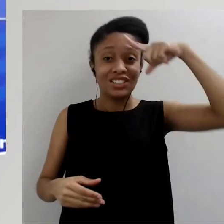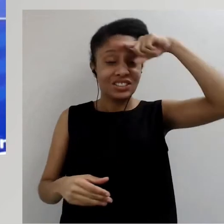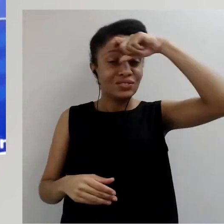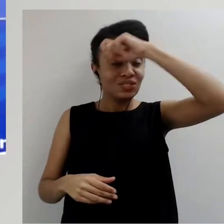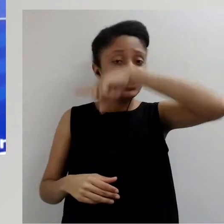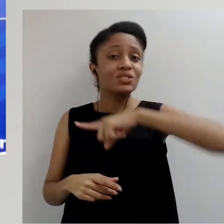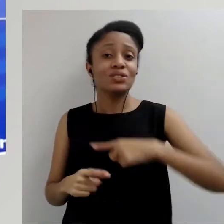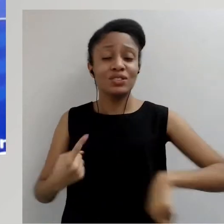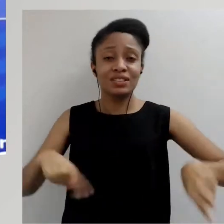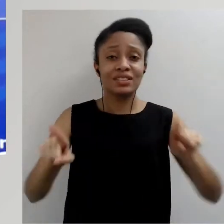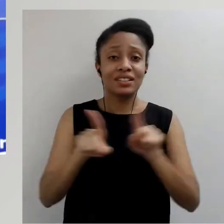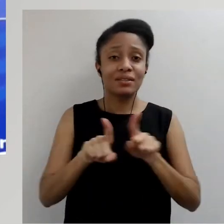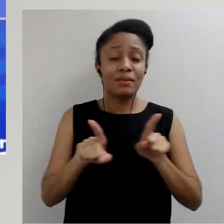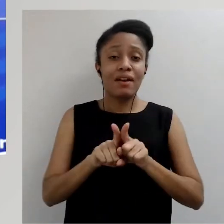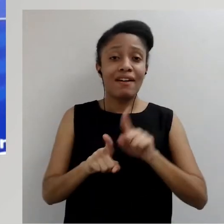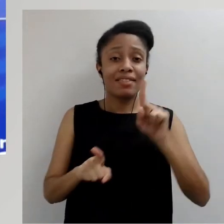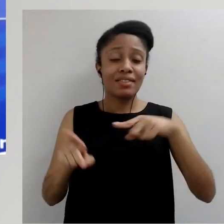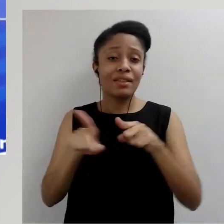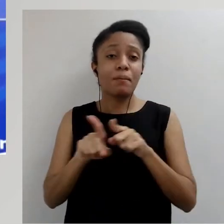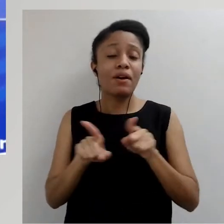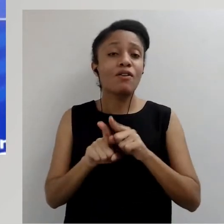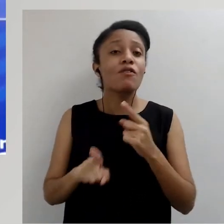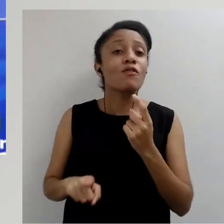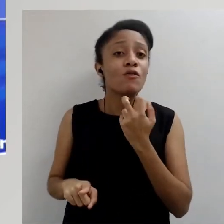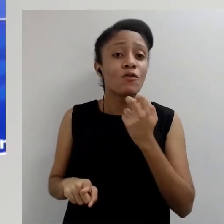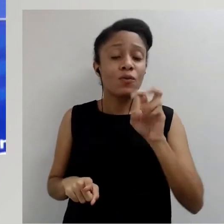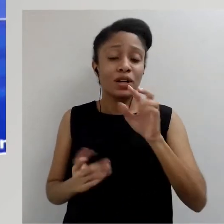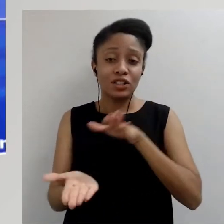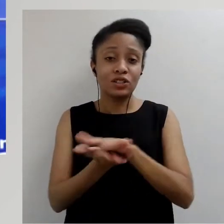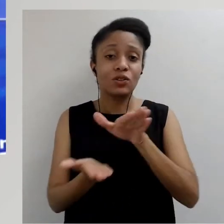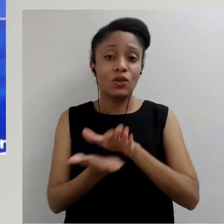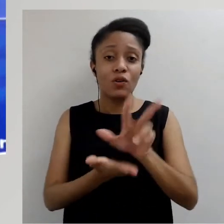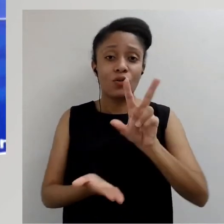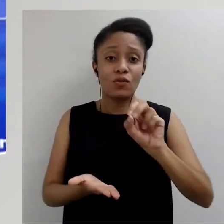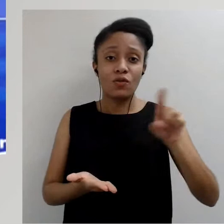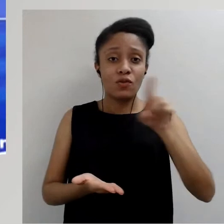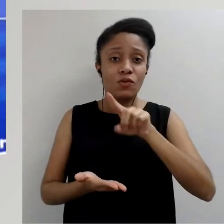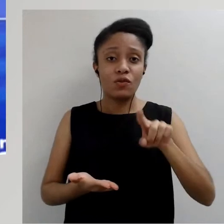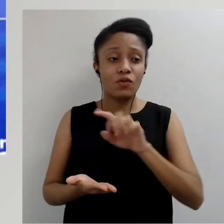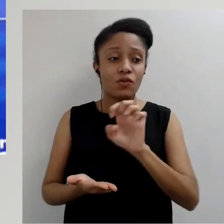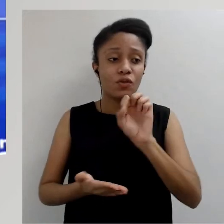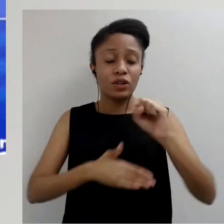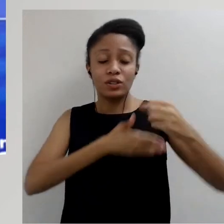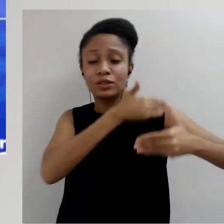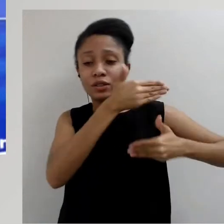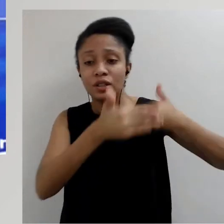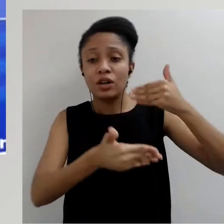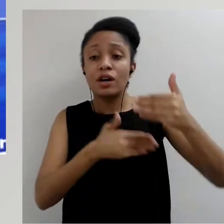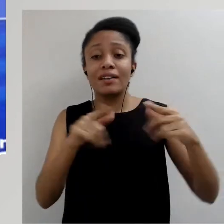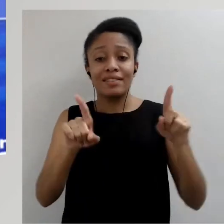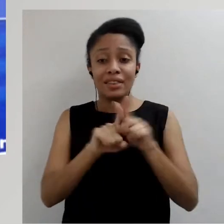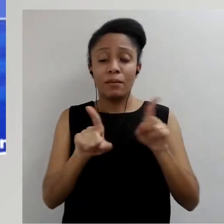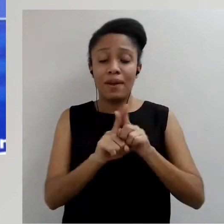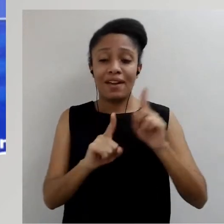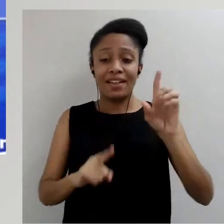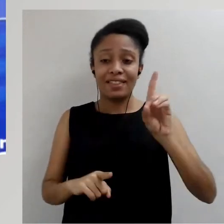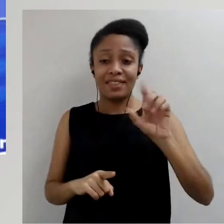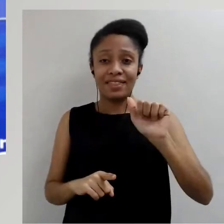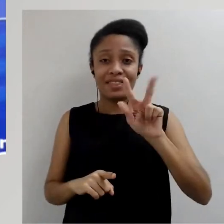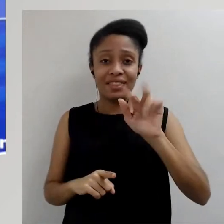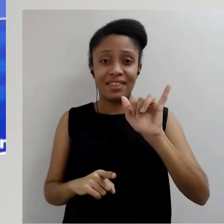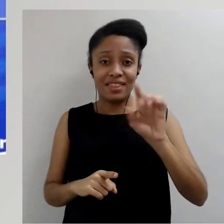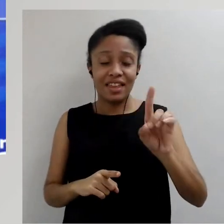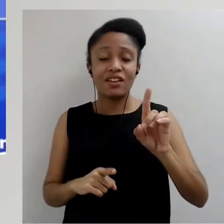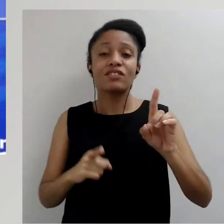And it's a challenge that we have every day, we face every day at Vozes, and it goes a lot in line with what